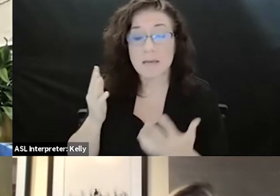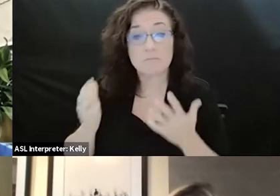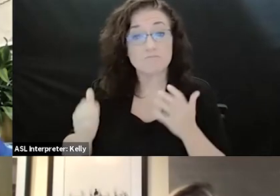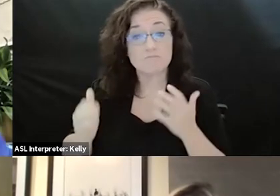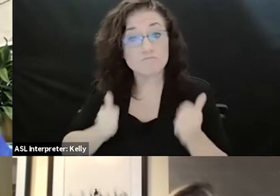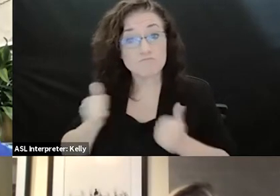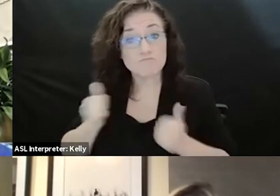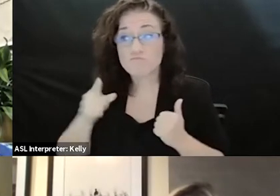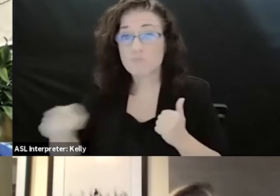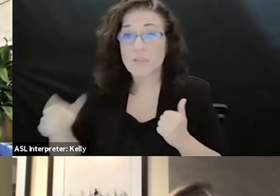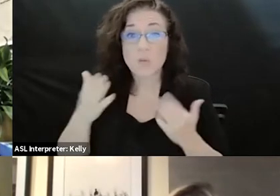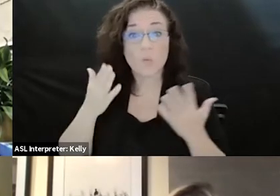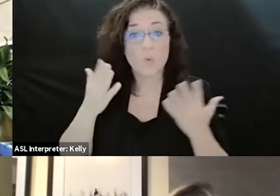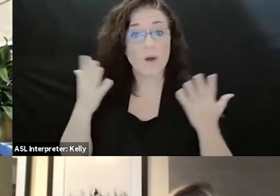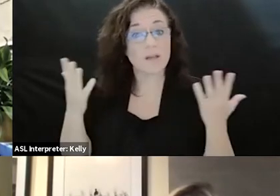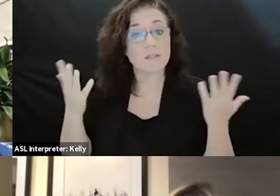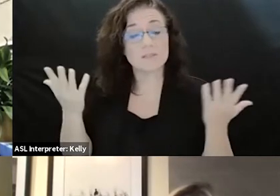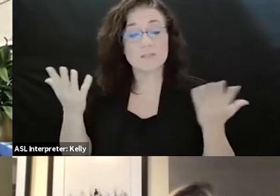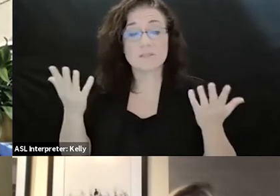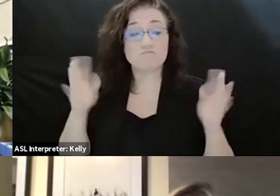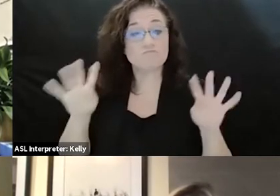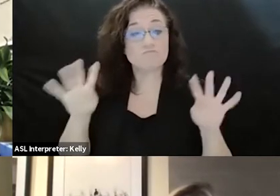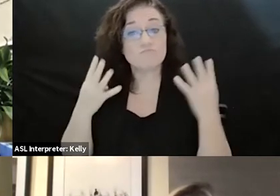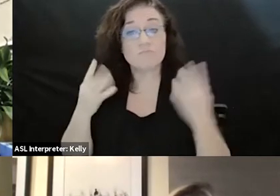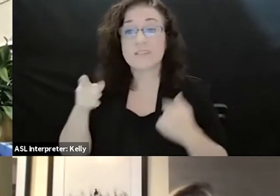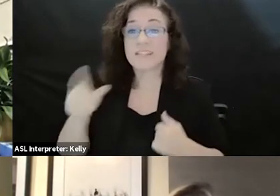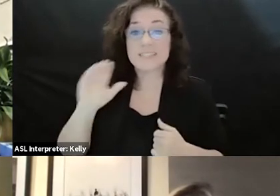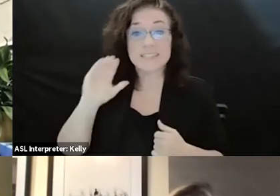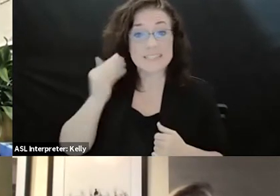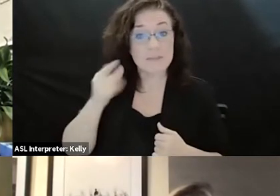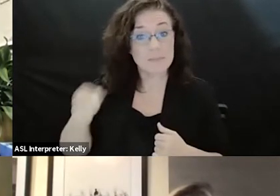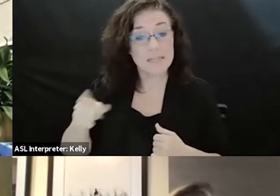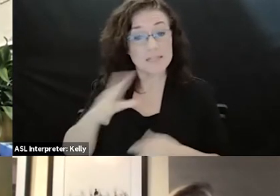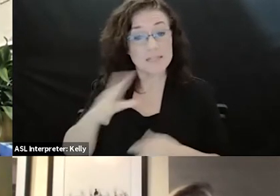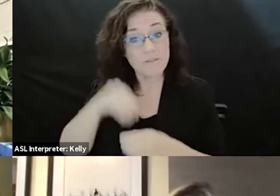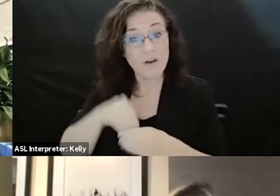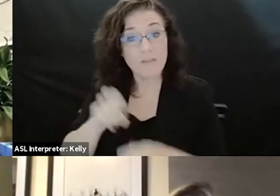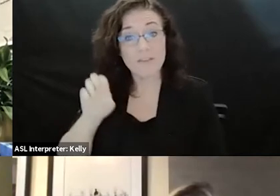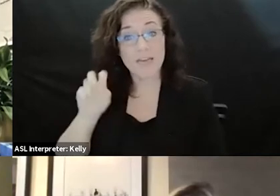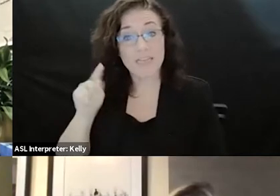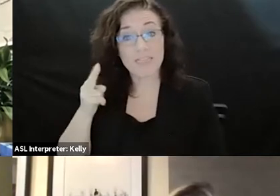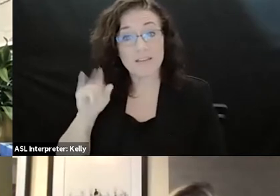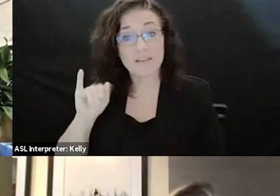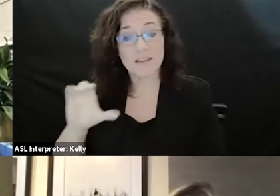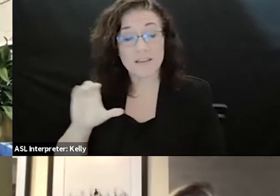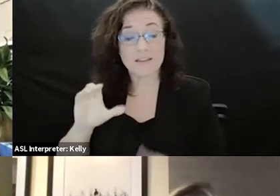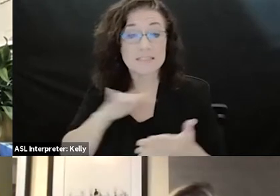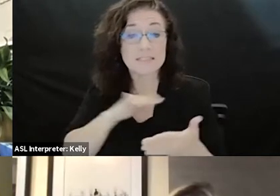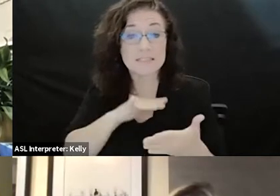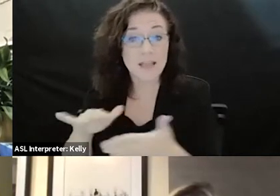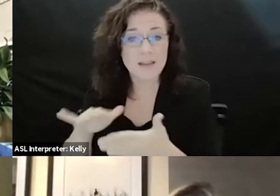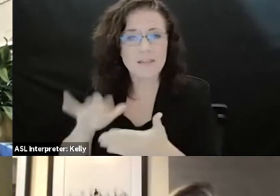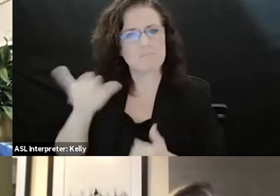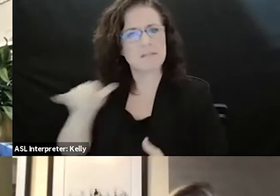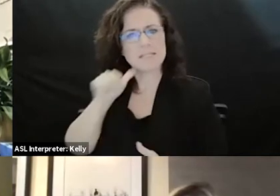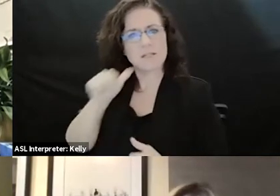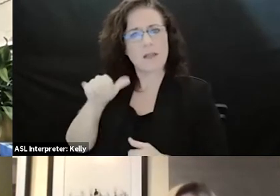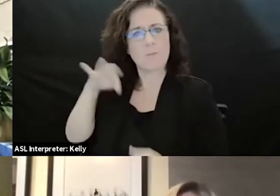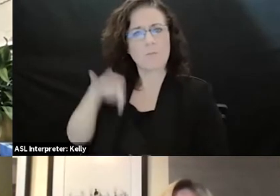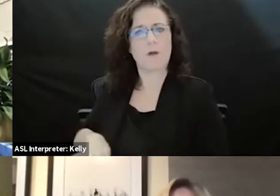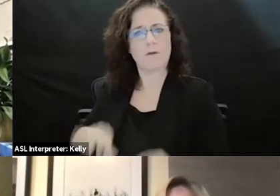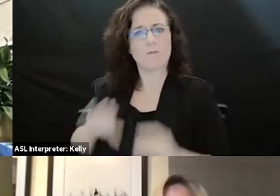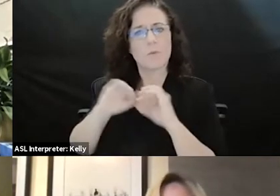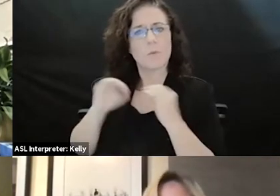received by the board as somebody involved with ethnic studies which is another non-profit uh public private